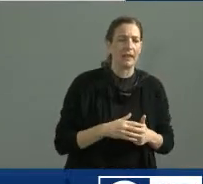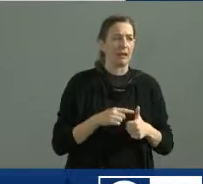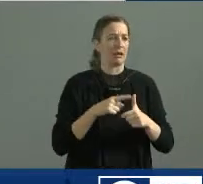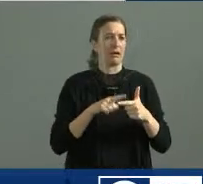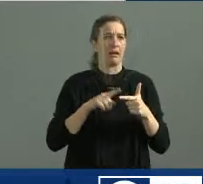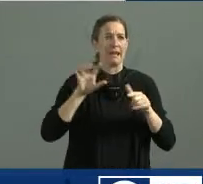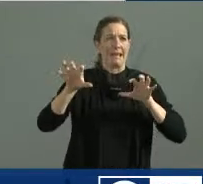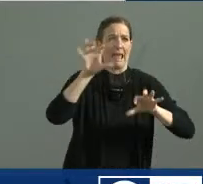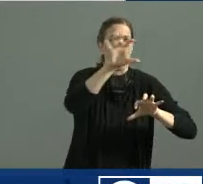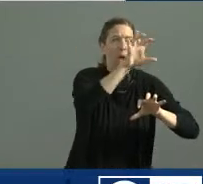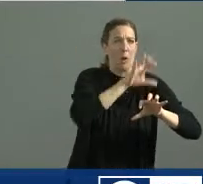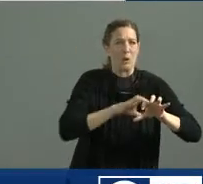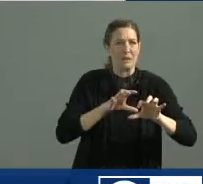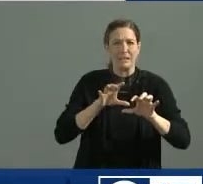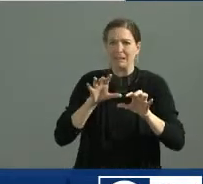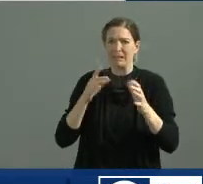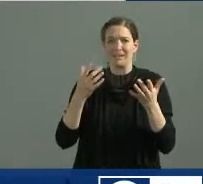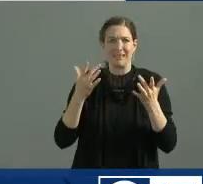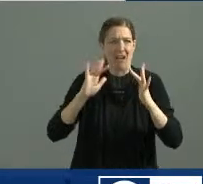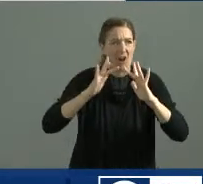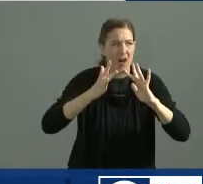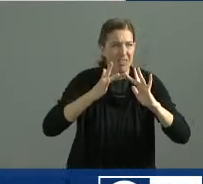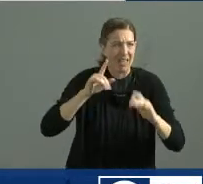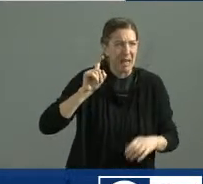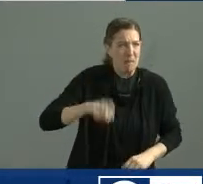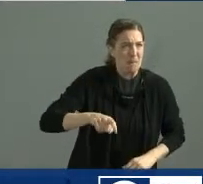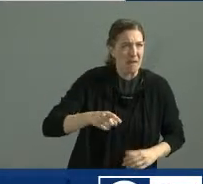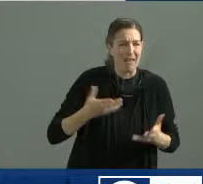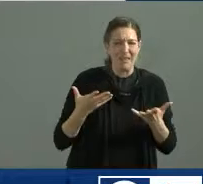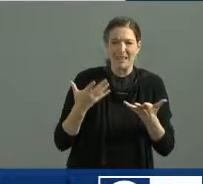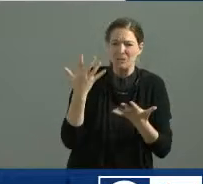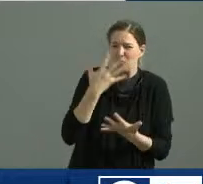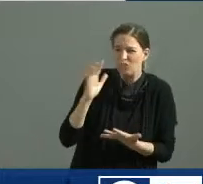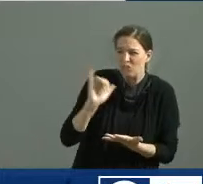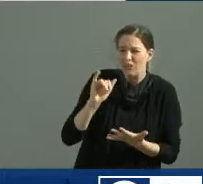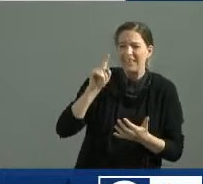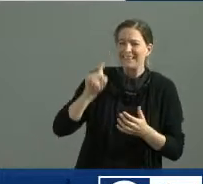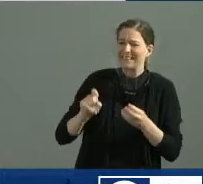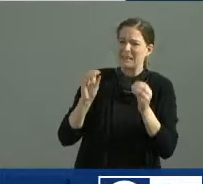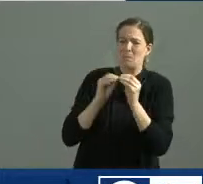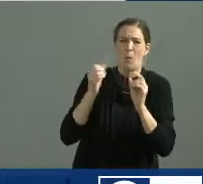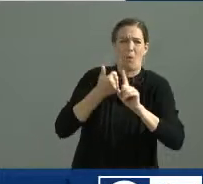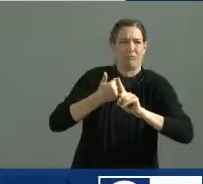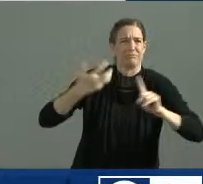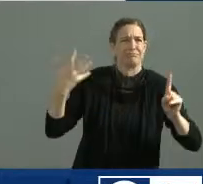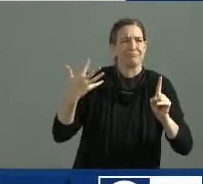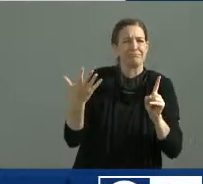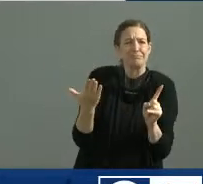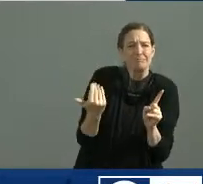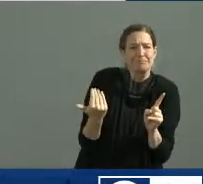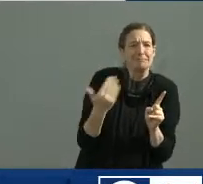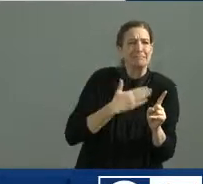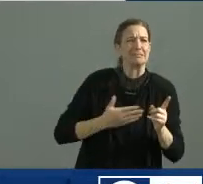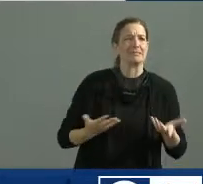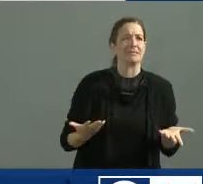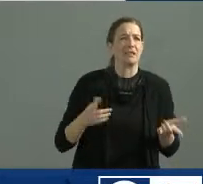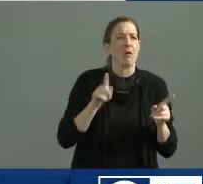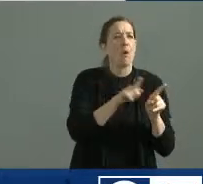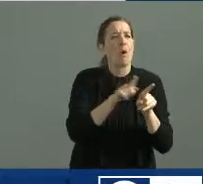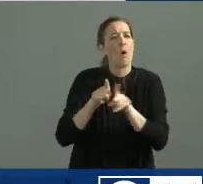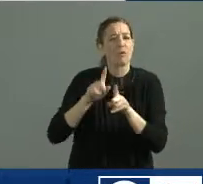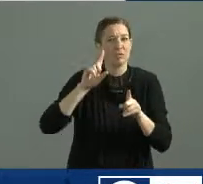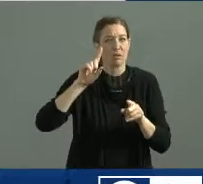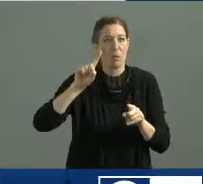county? Where would that site be? What will it look like? We really need a little bit more detail. And not only that, but what are the alternative ways